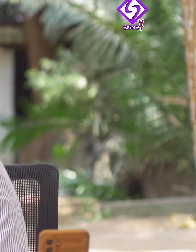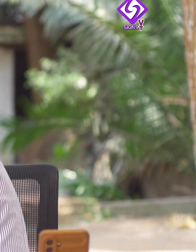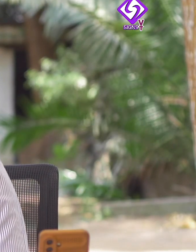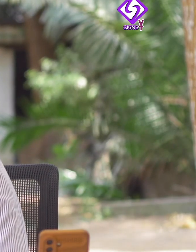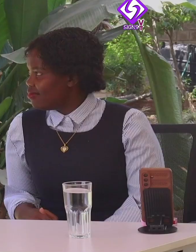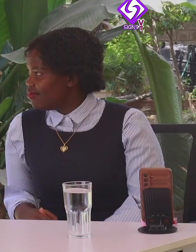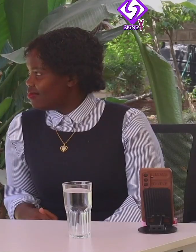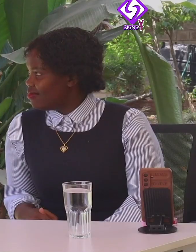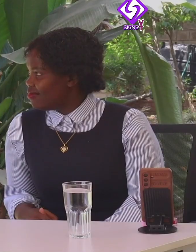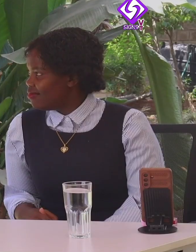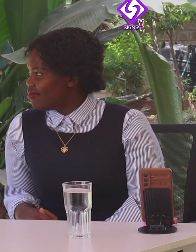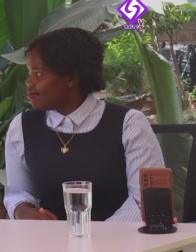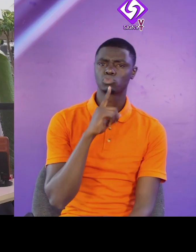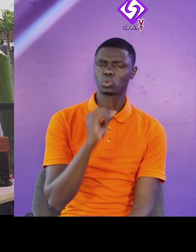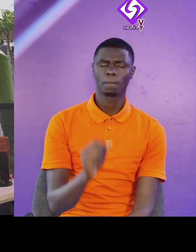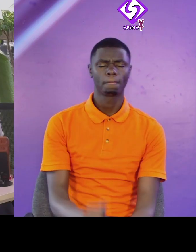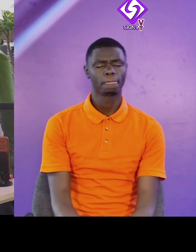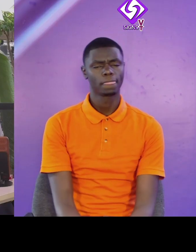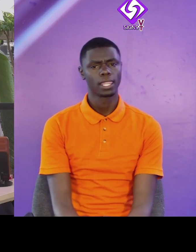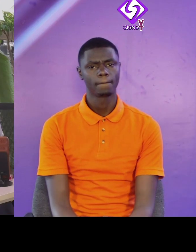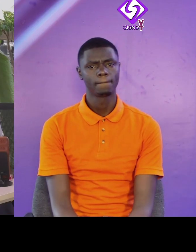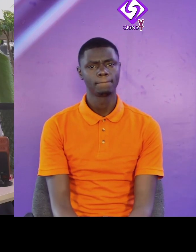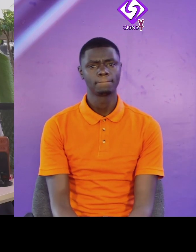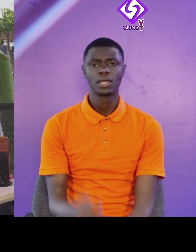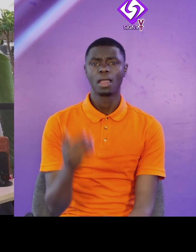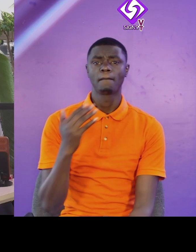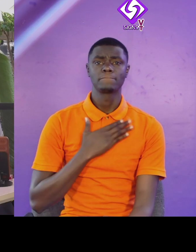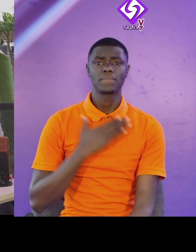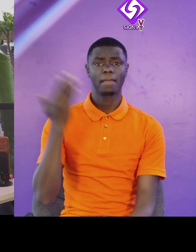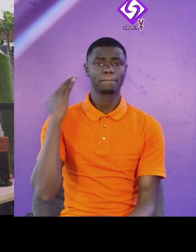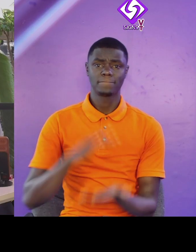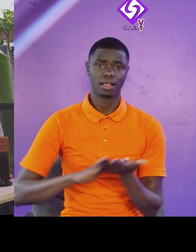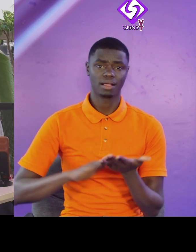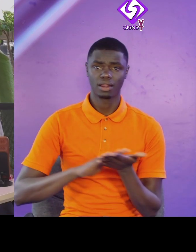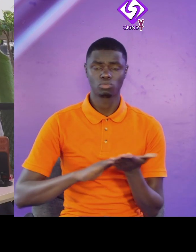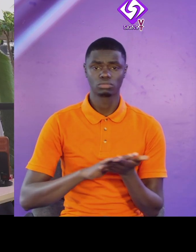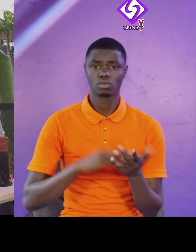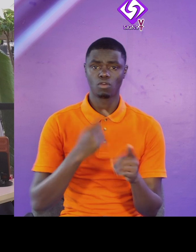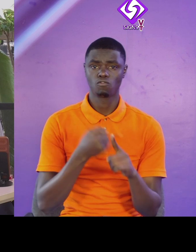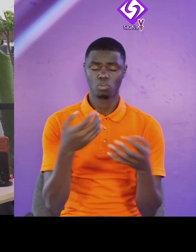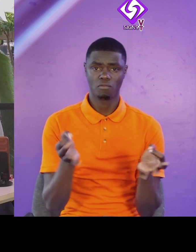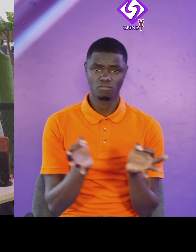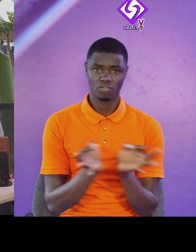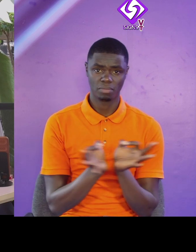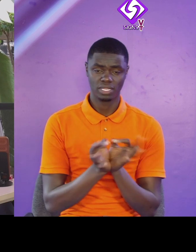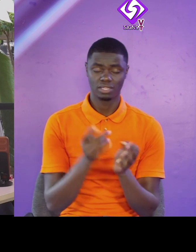Okay. So, with my background, family-wise, I did